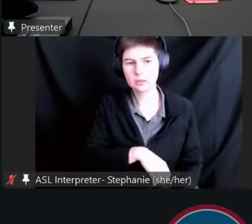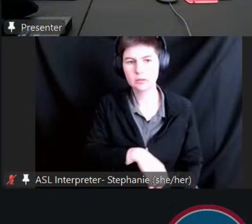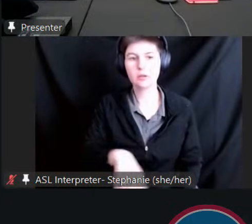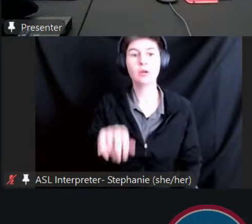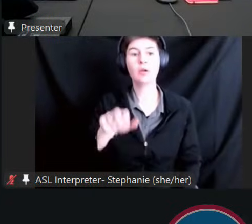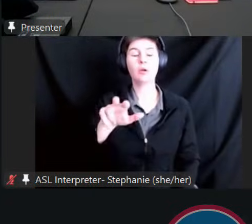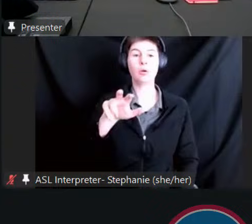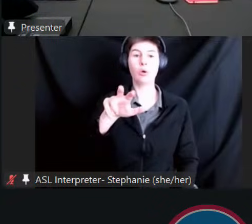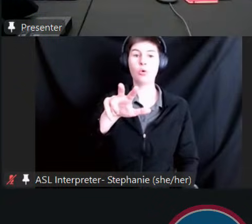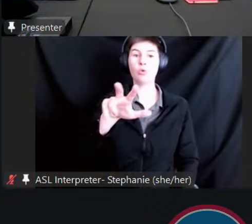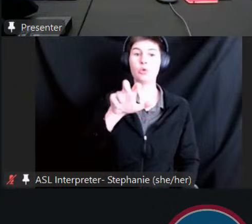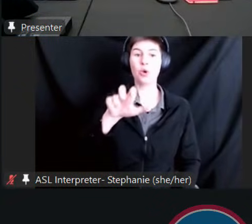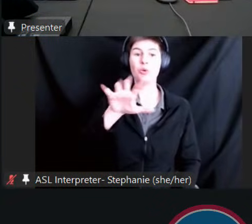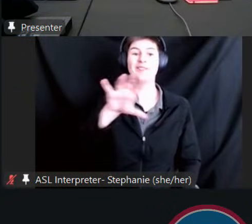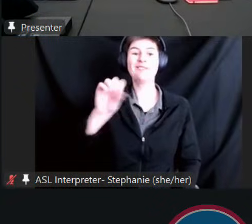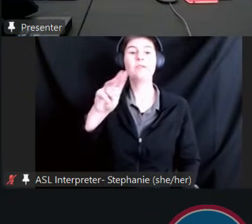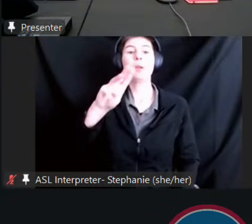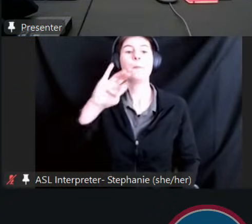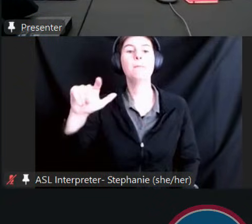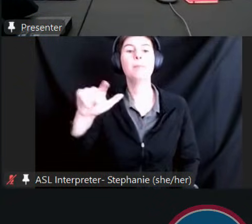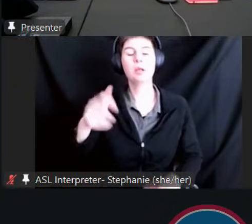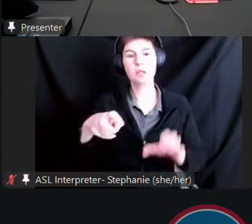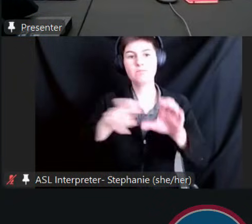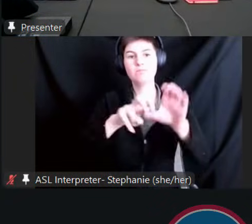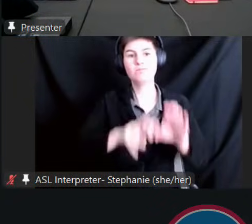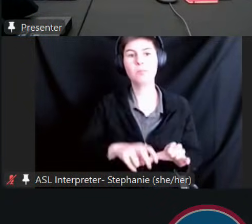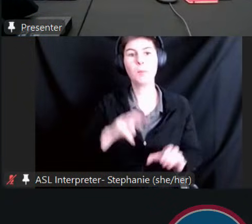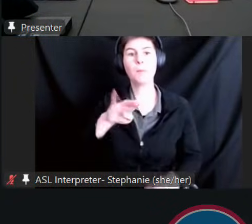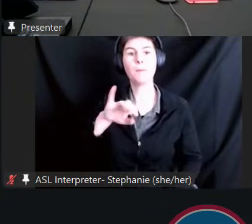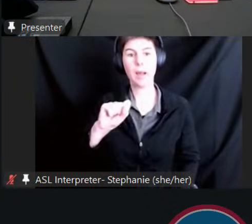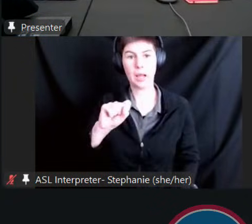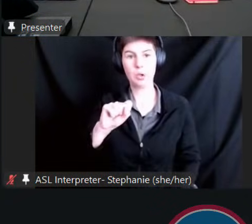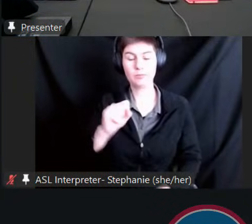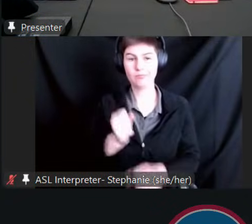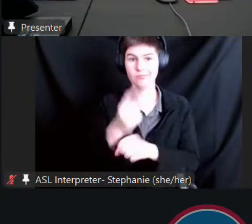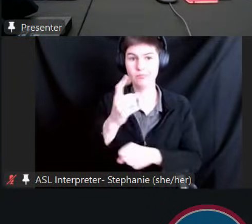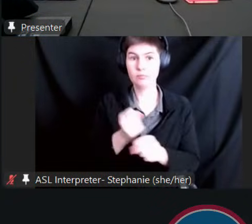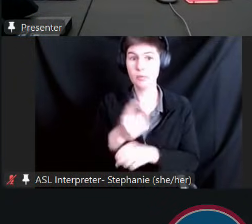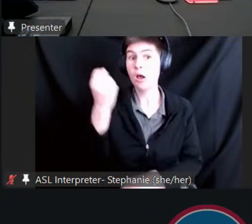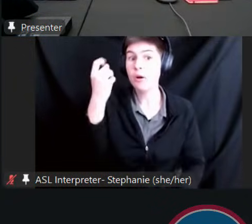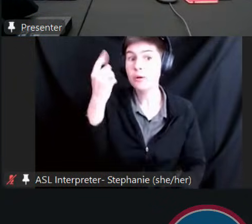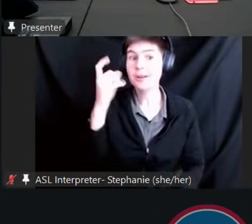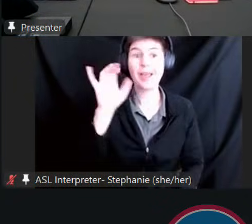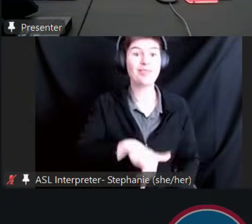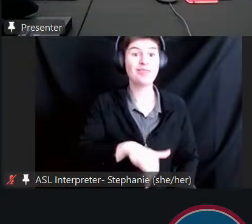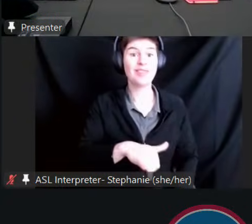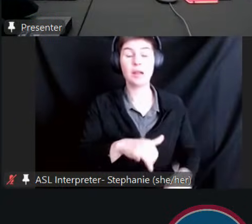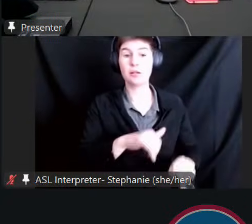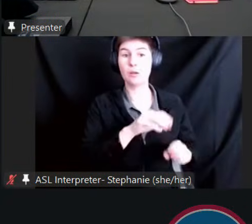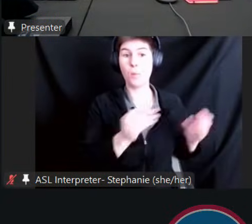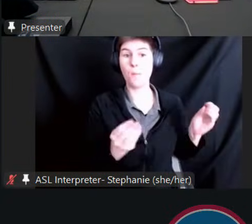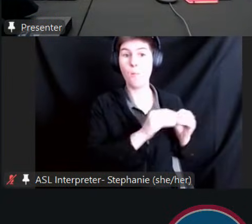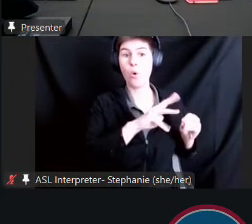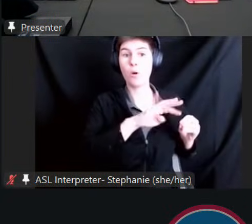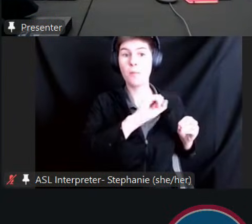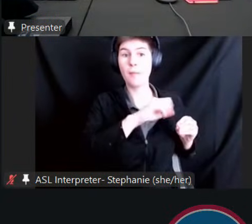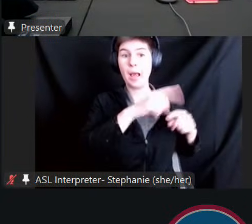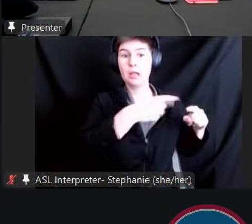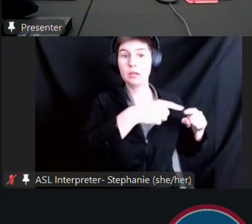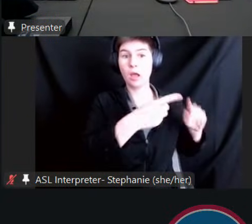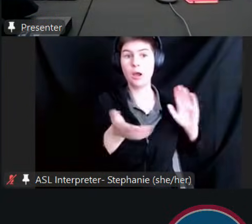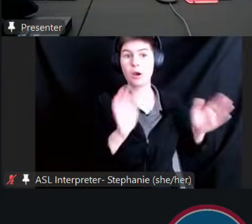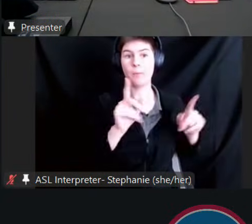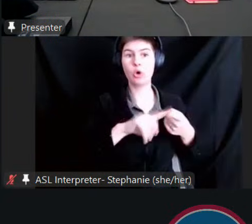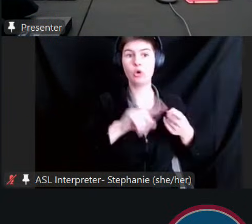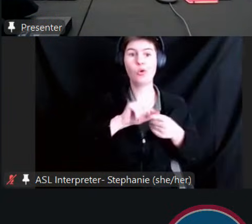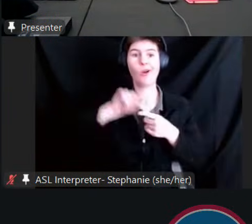miles annually, which is longer than a round trip to Mars. So, buses are really the backbone, doing